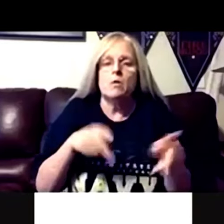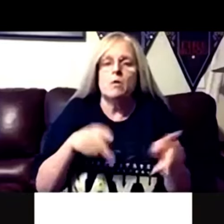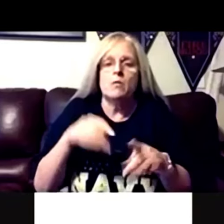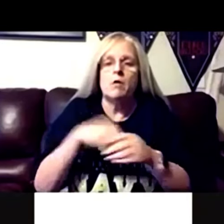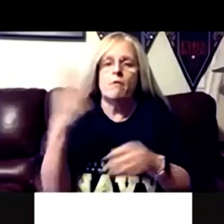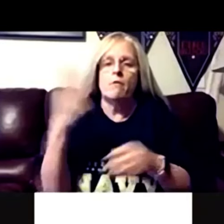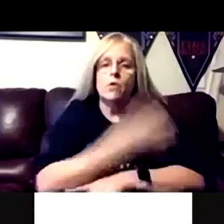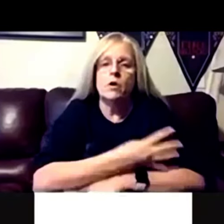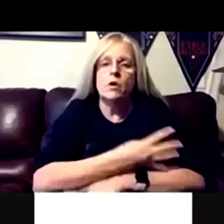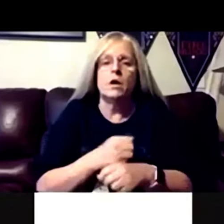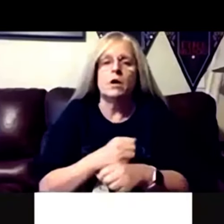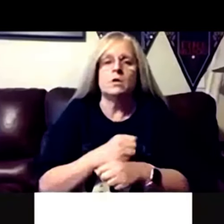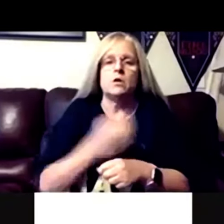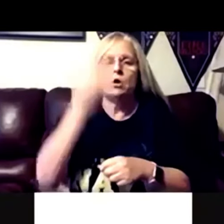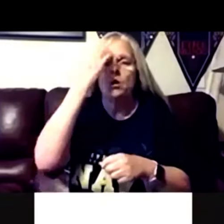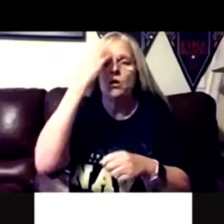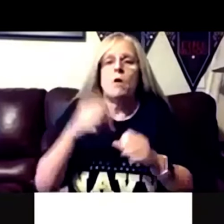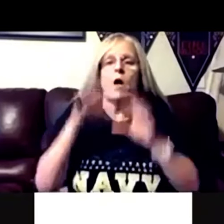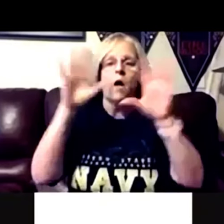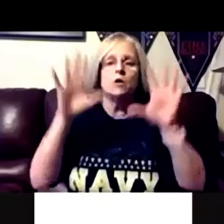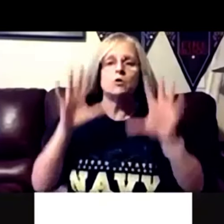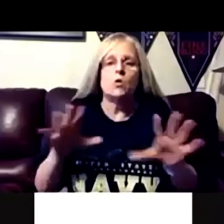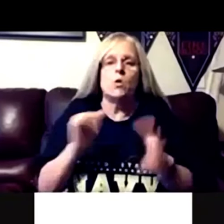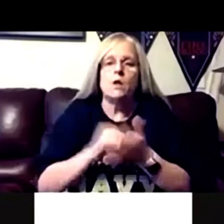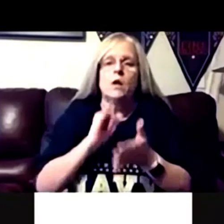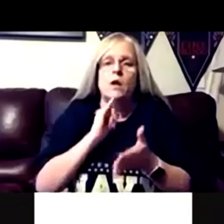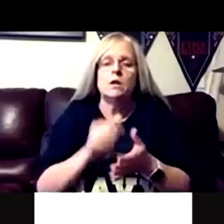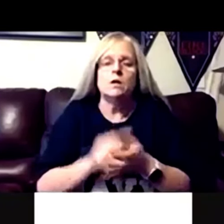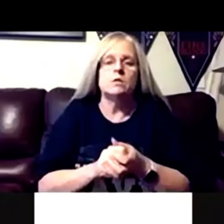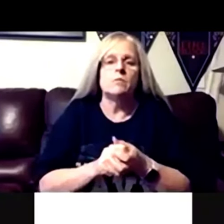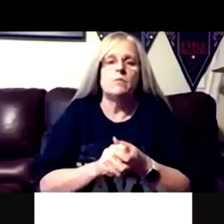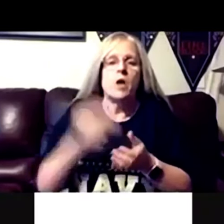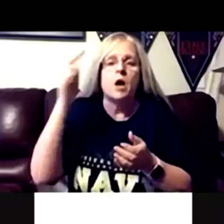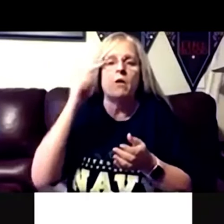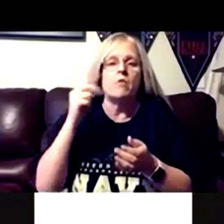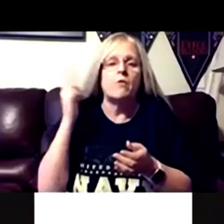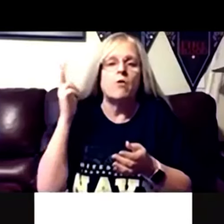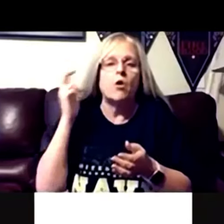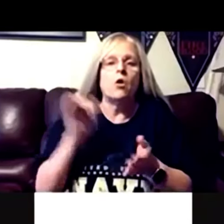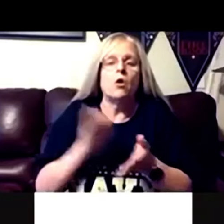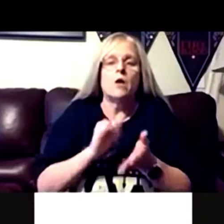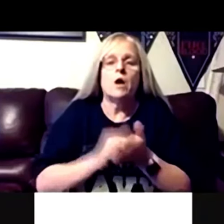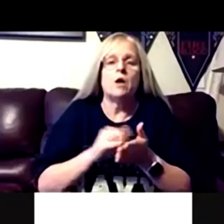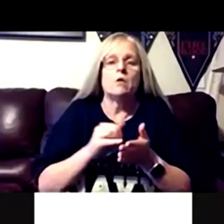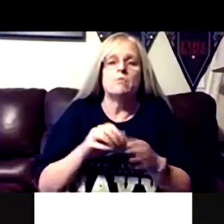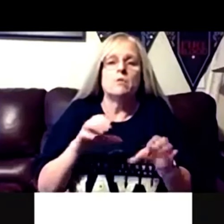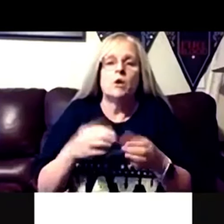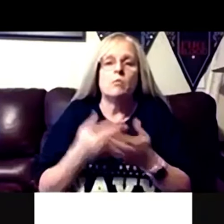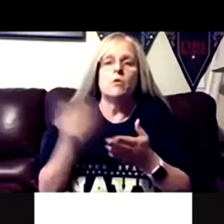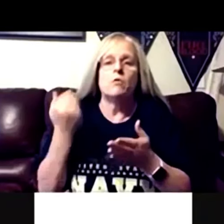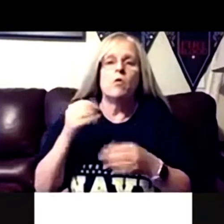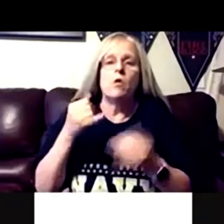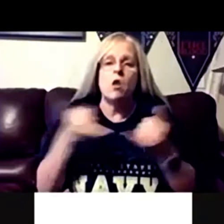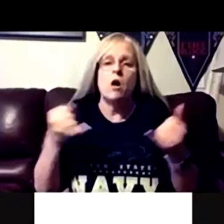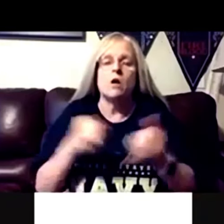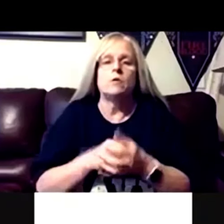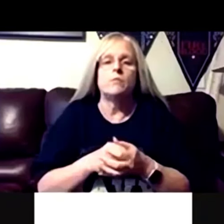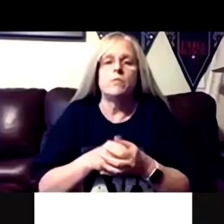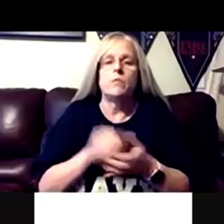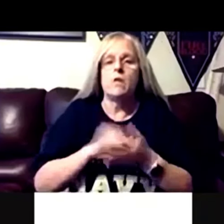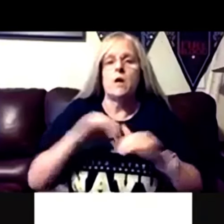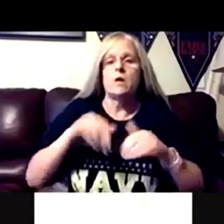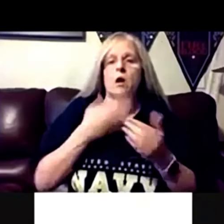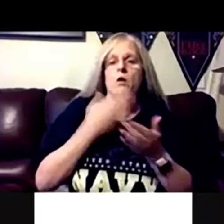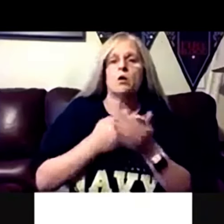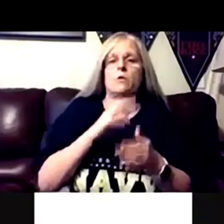you know how extraordinary that is. I have never heard that ever done before online. That's how good they are